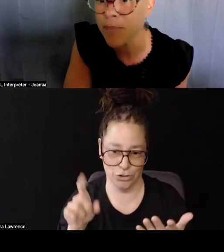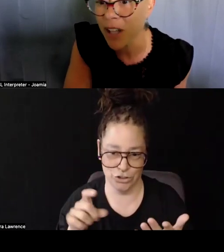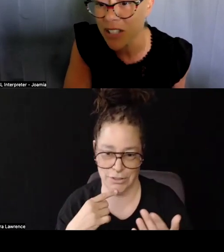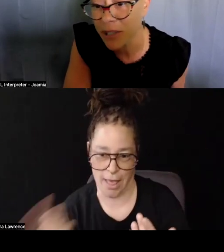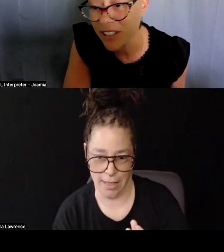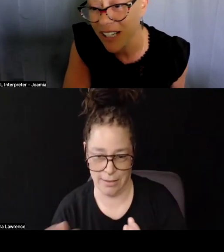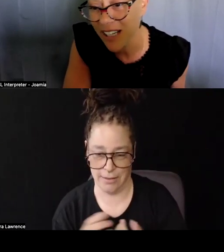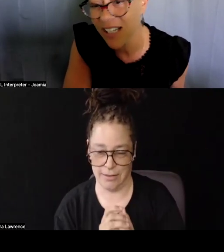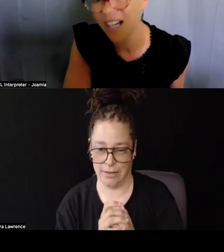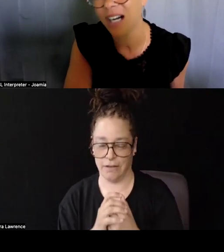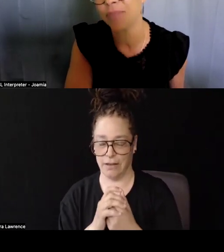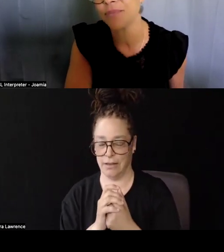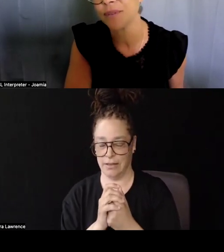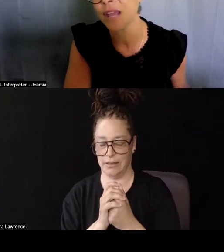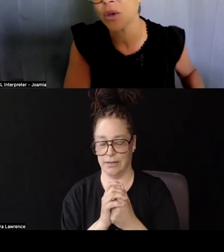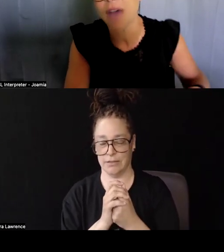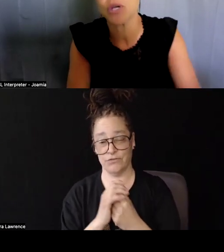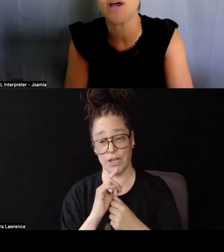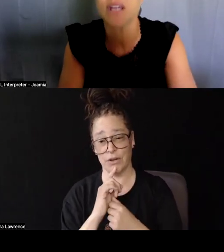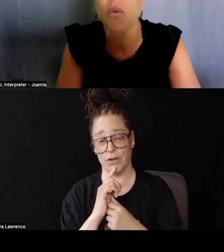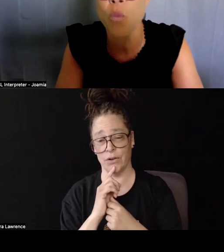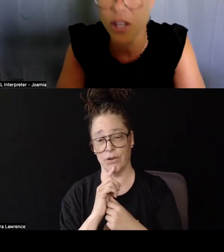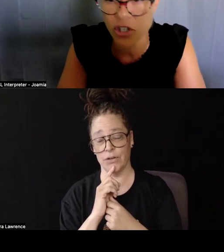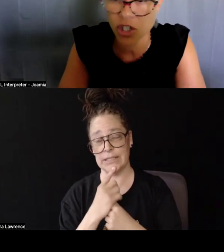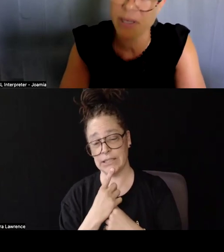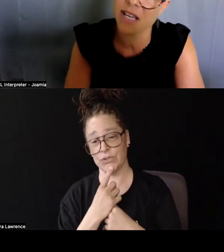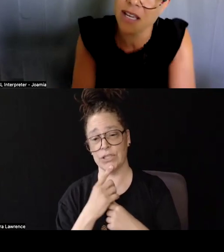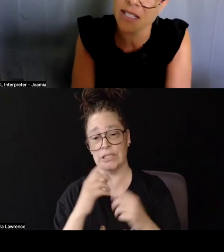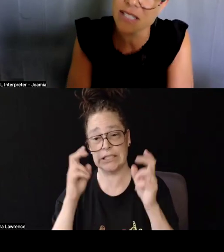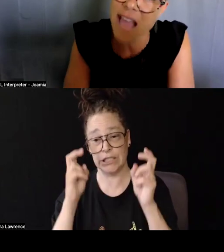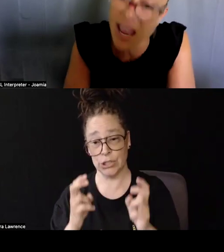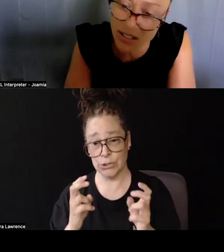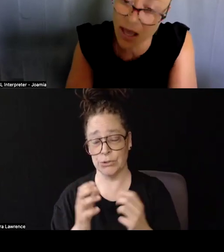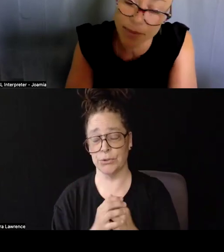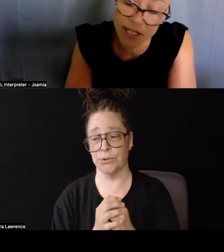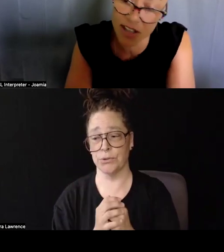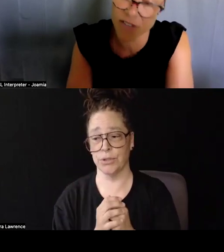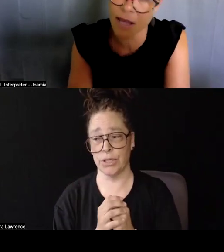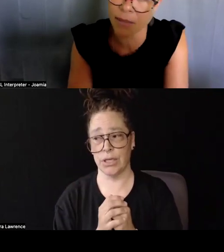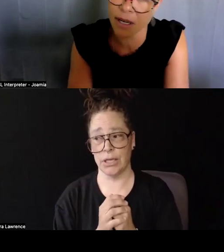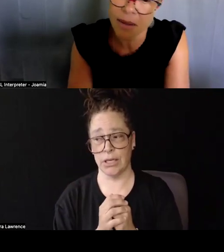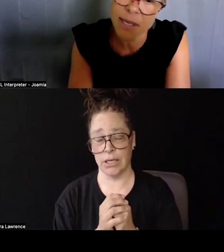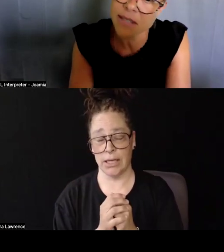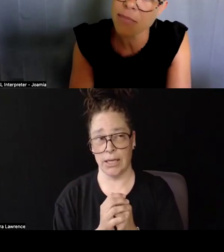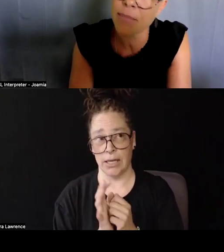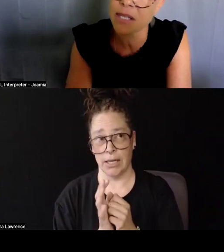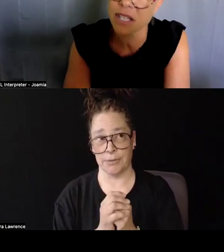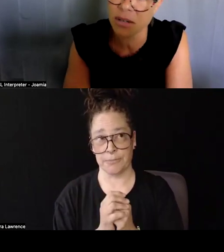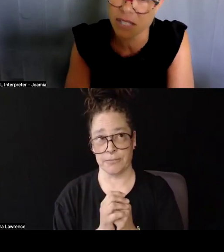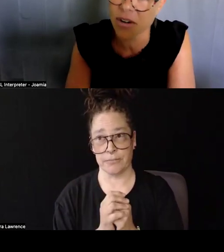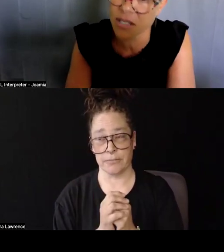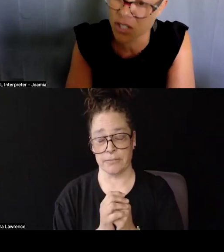your responsibility, and you have no idea what you should be saying to that particular family because it may